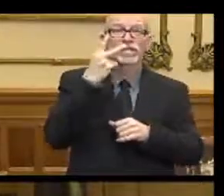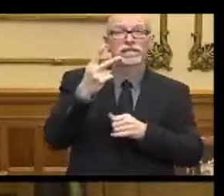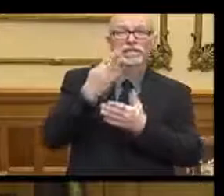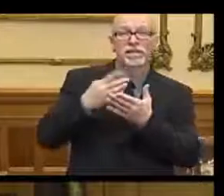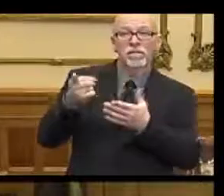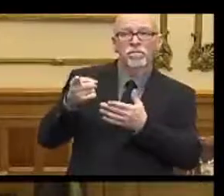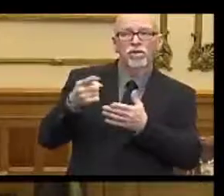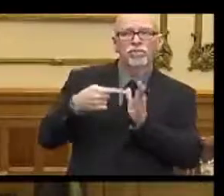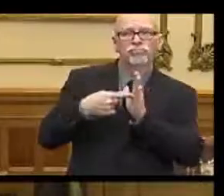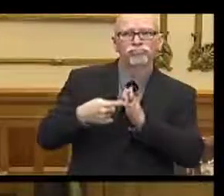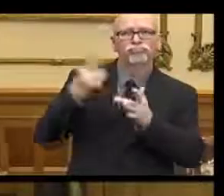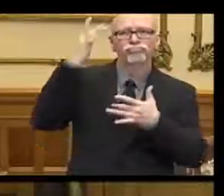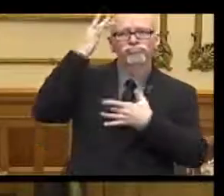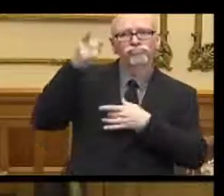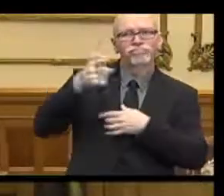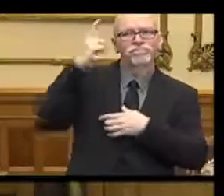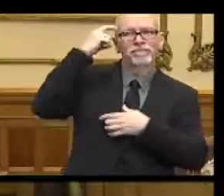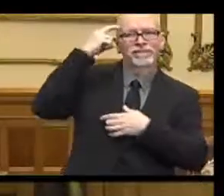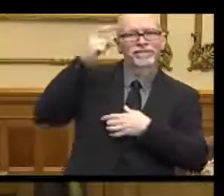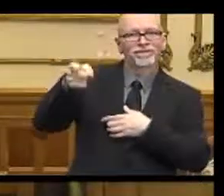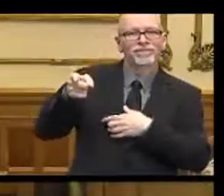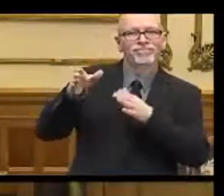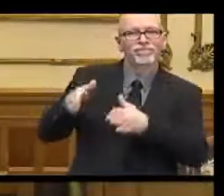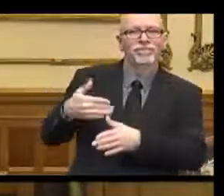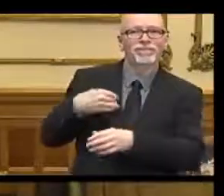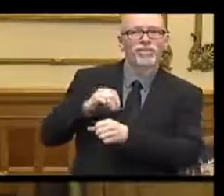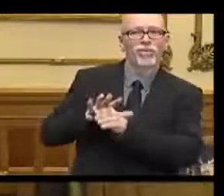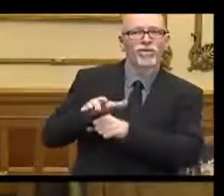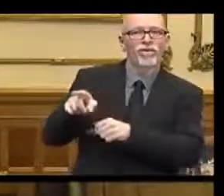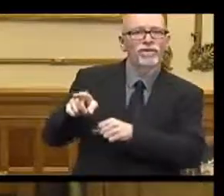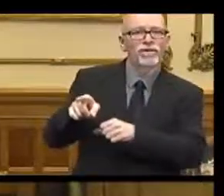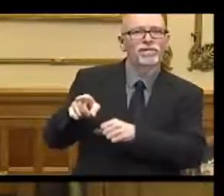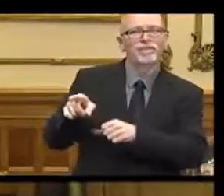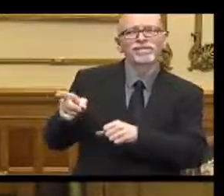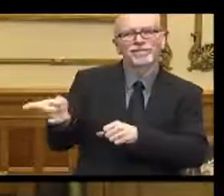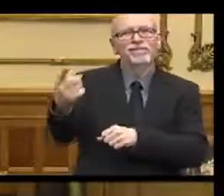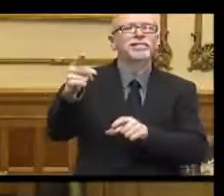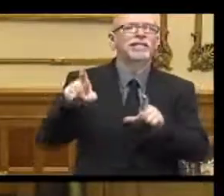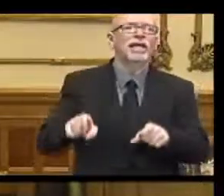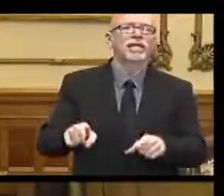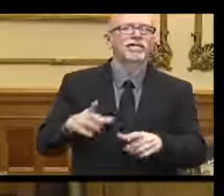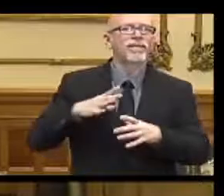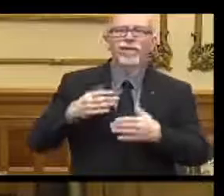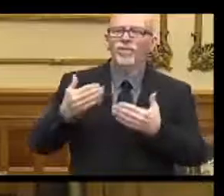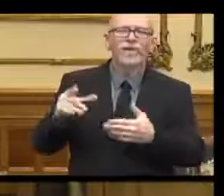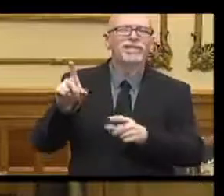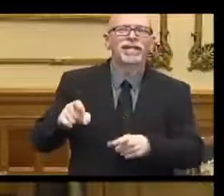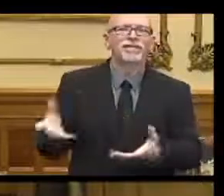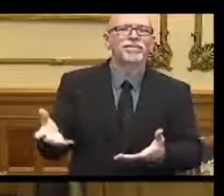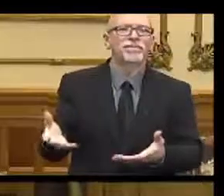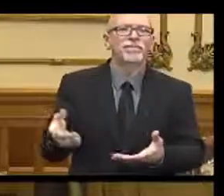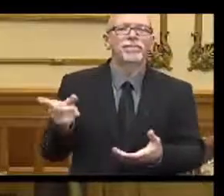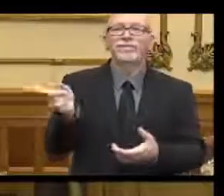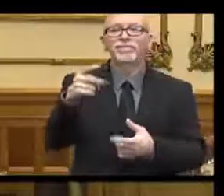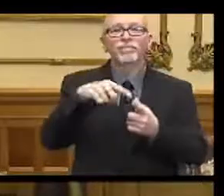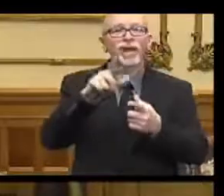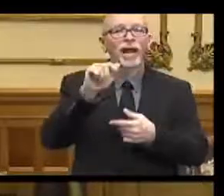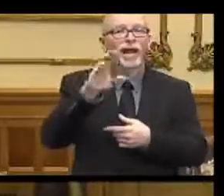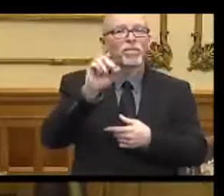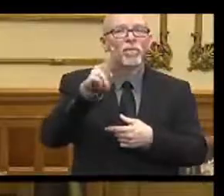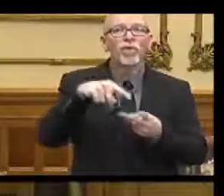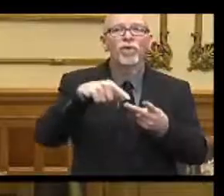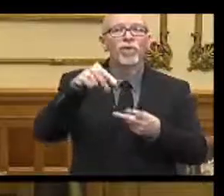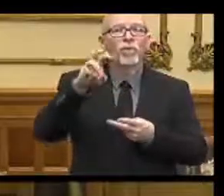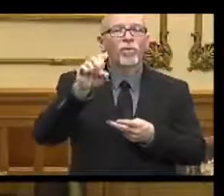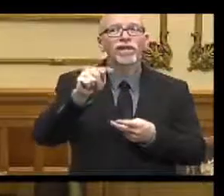is symptomatic and you suspect they have COVID-19, test them. It's fine, test them. You can send to LabCorp, you can send to